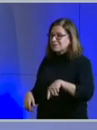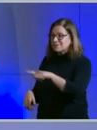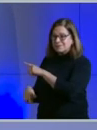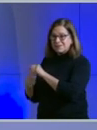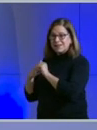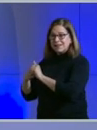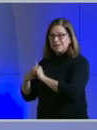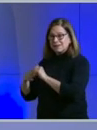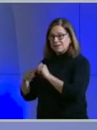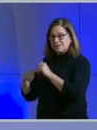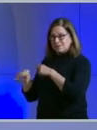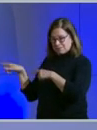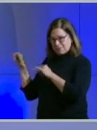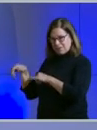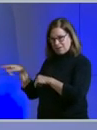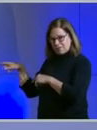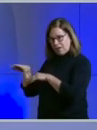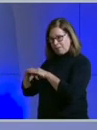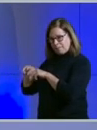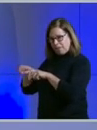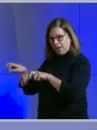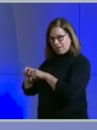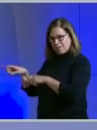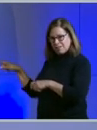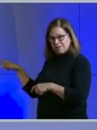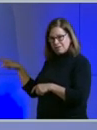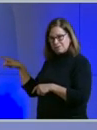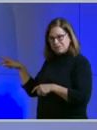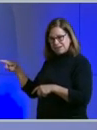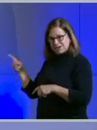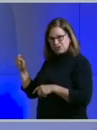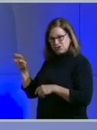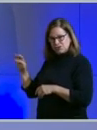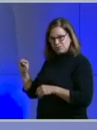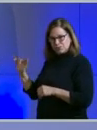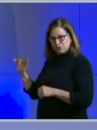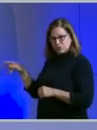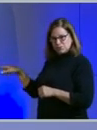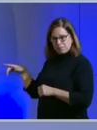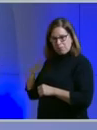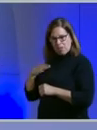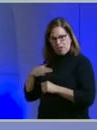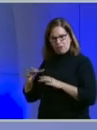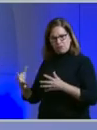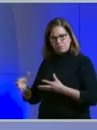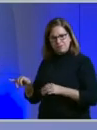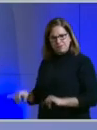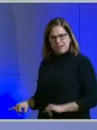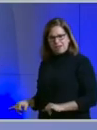panels, members of our 2nd-term working group. Let me tell you a little